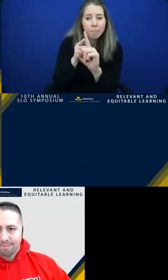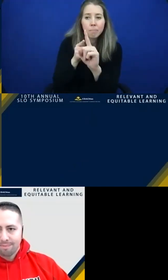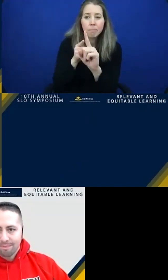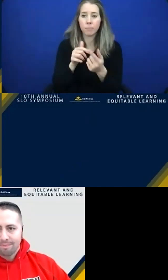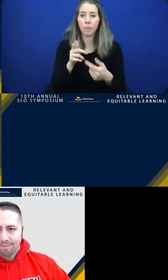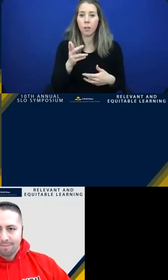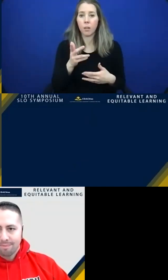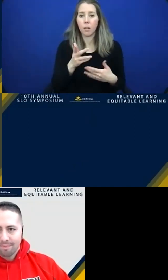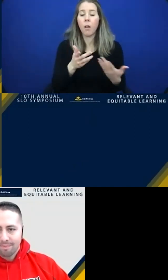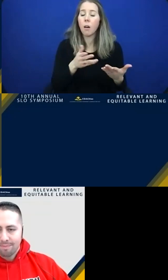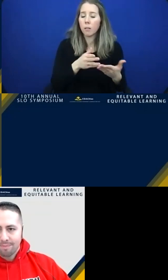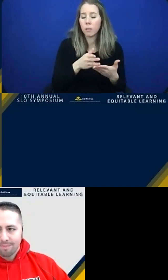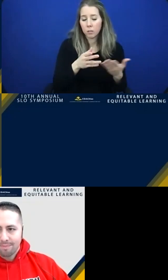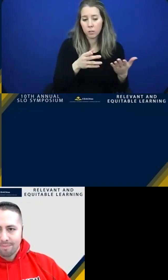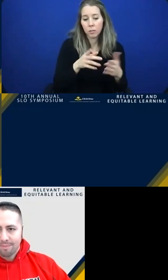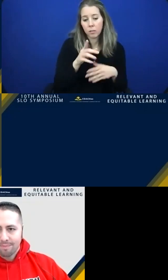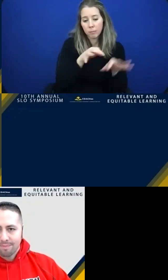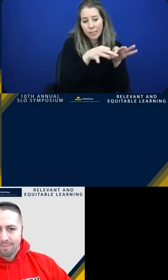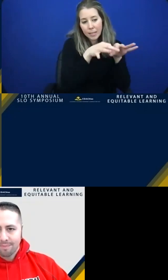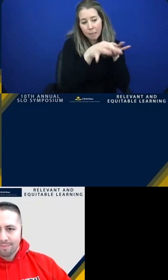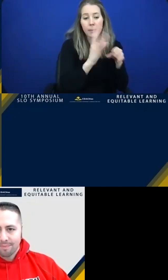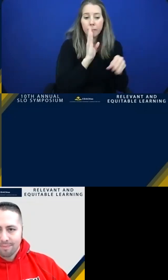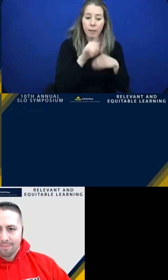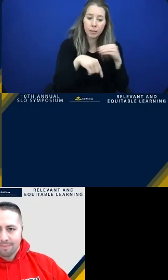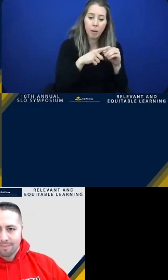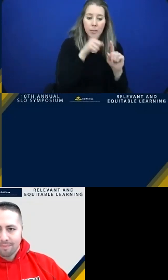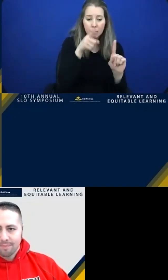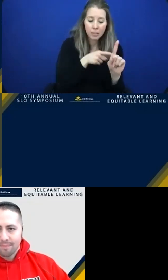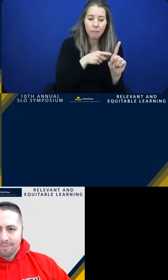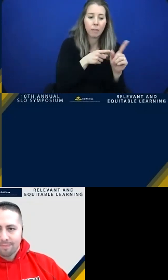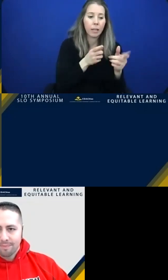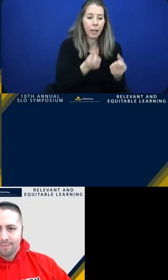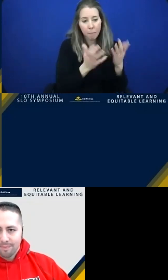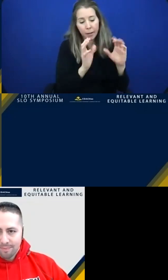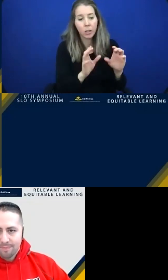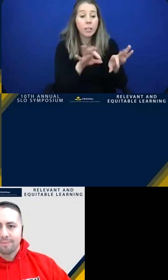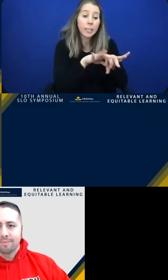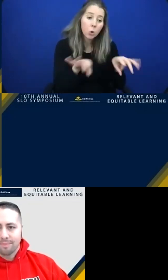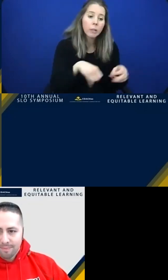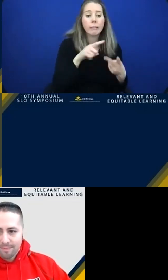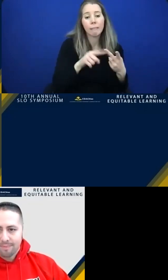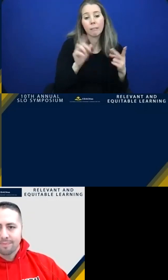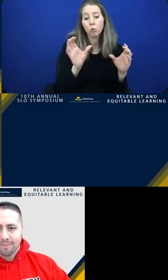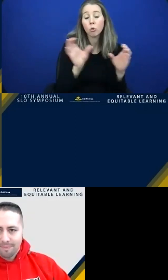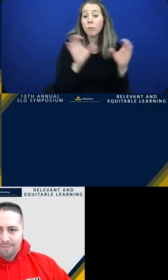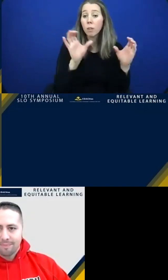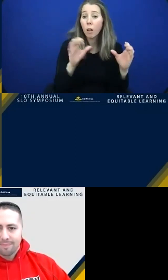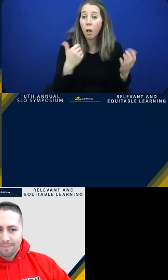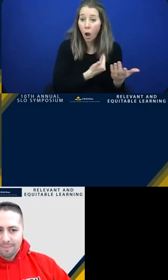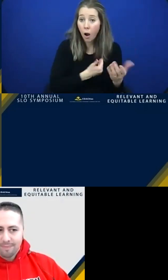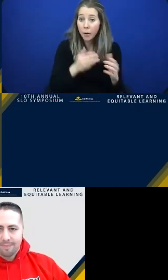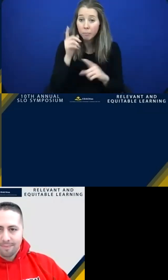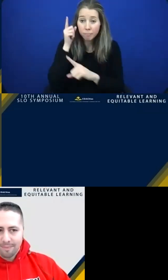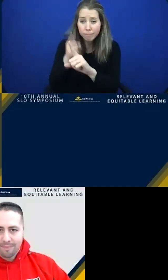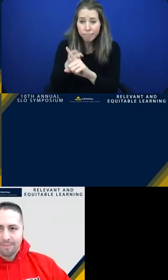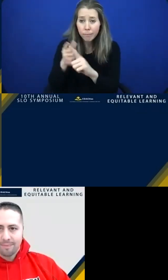beyond the part of it in the statement that talks about the specific degrees and certificates. Our mission is to make sure